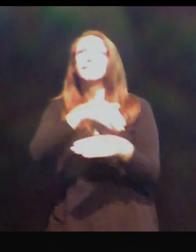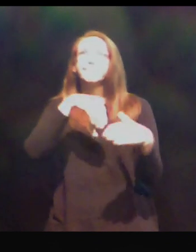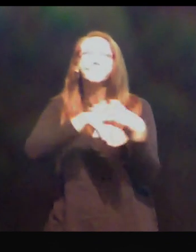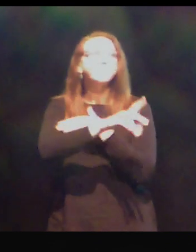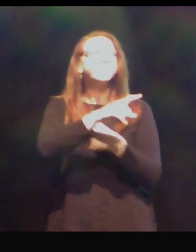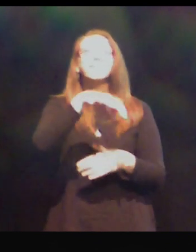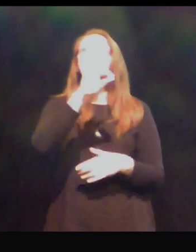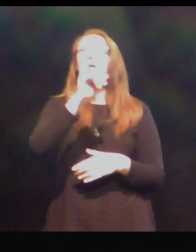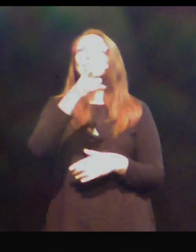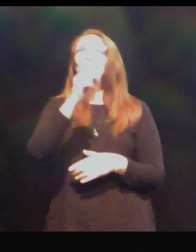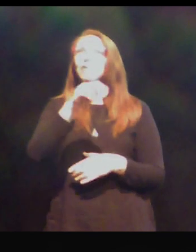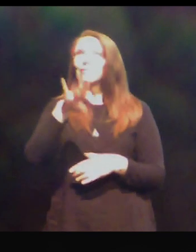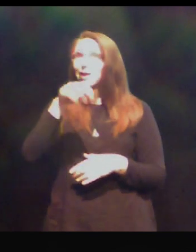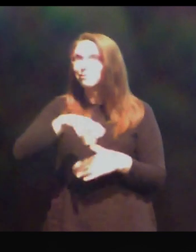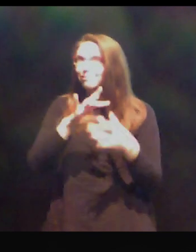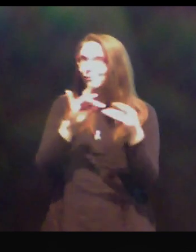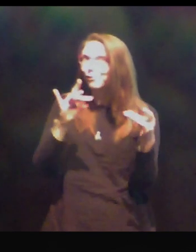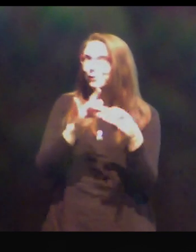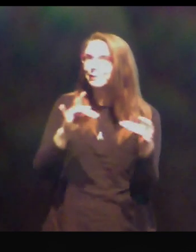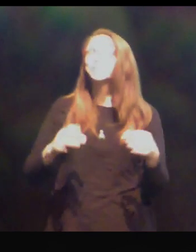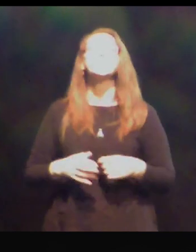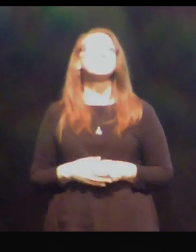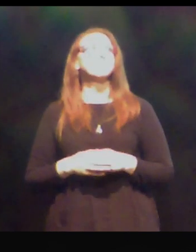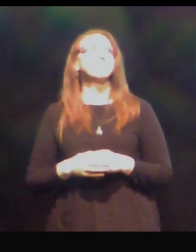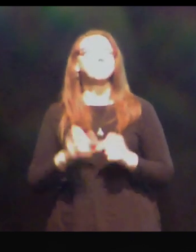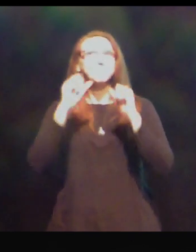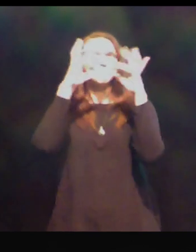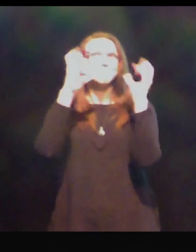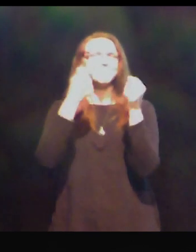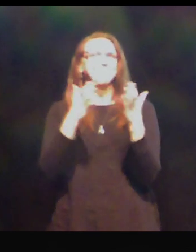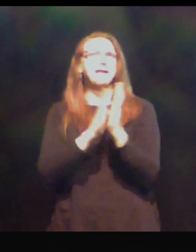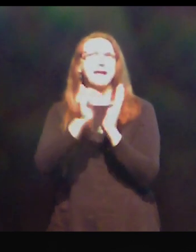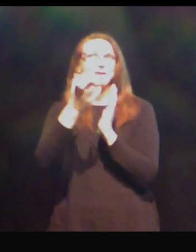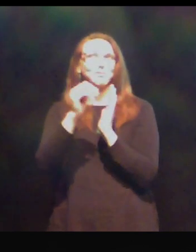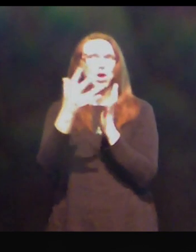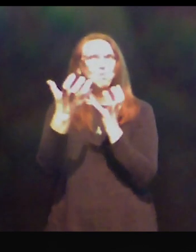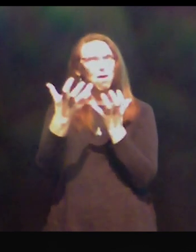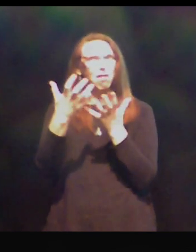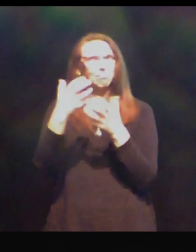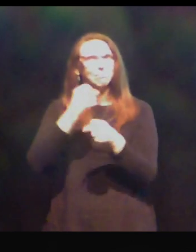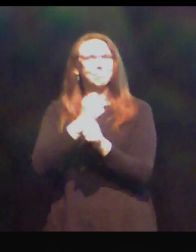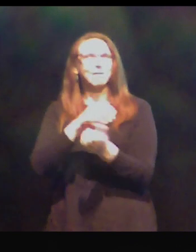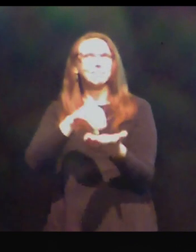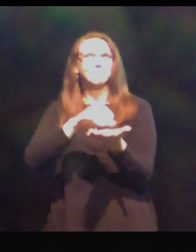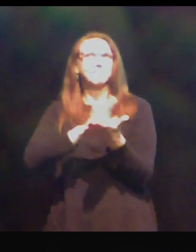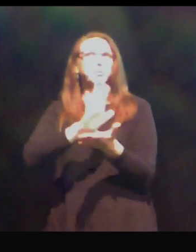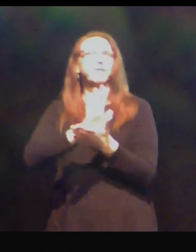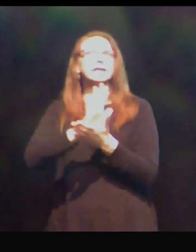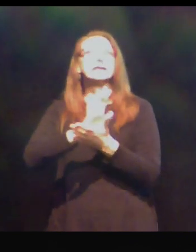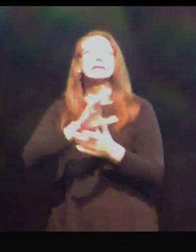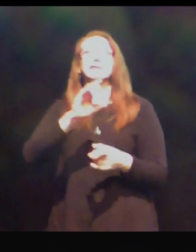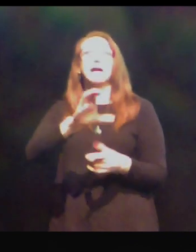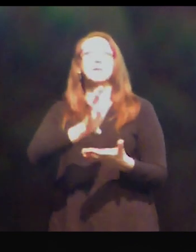John and this story. It was incredible, and I asked him if he wanted to make a documentary. I believe he was a little reluctant